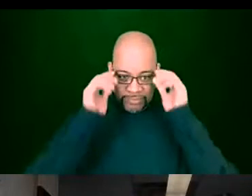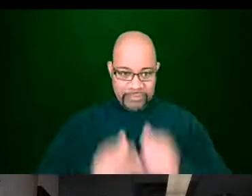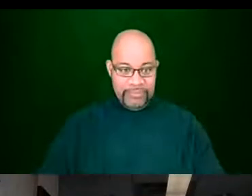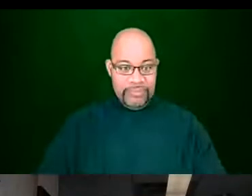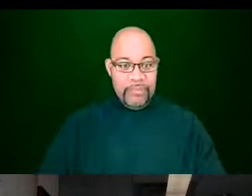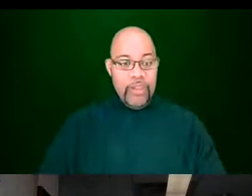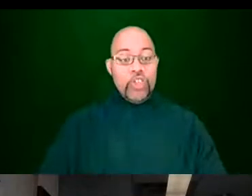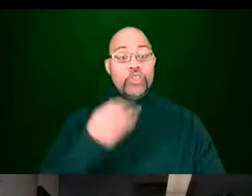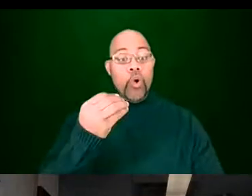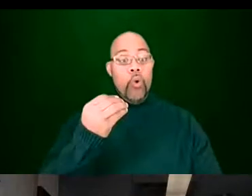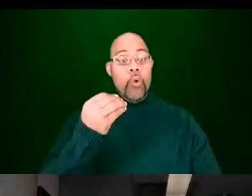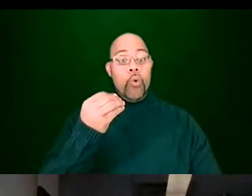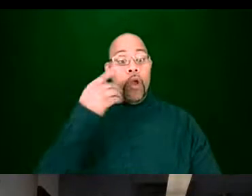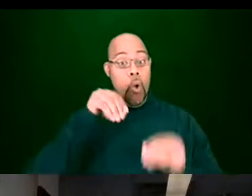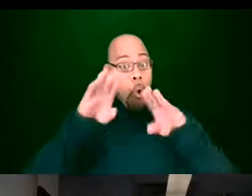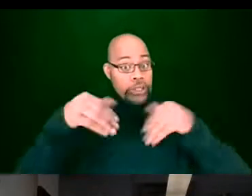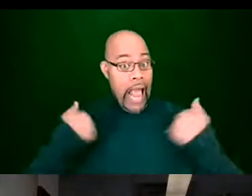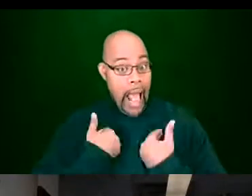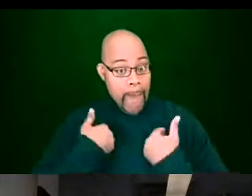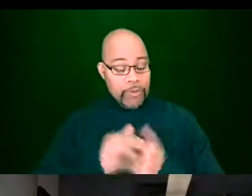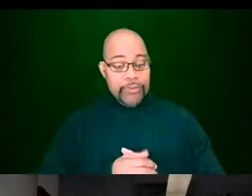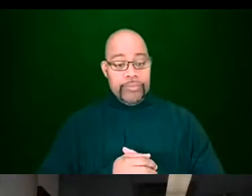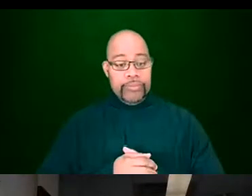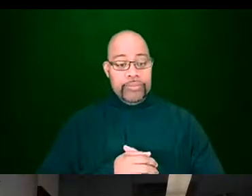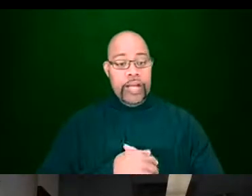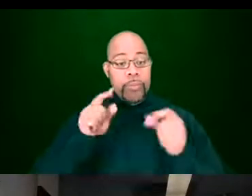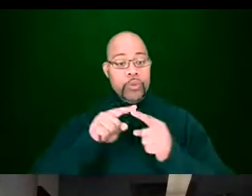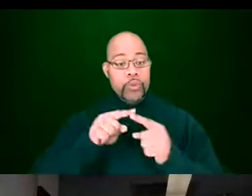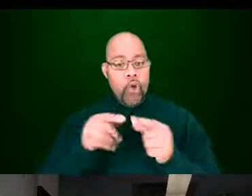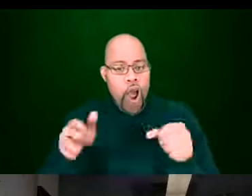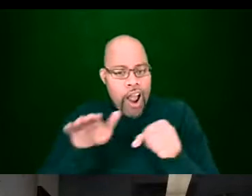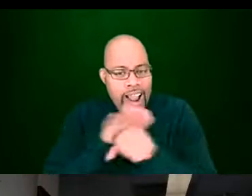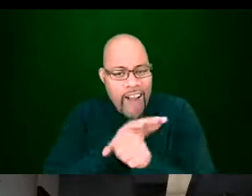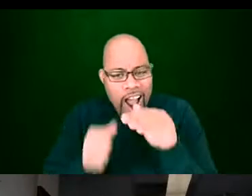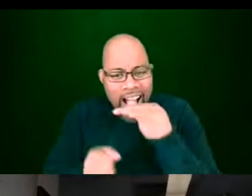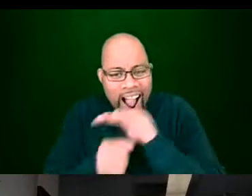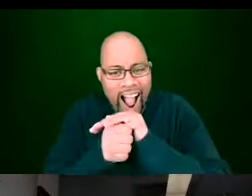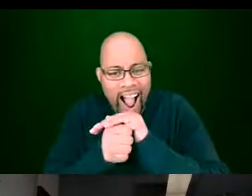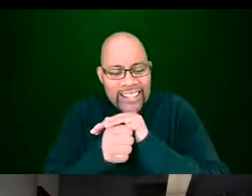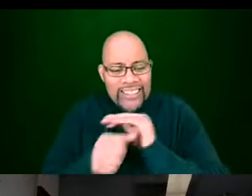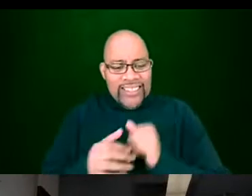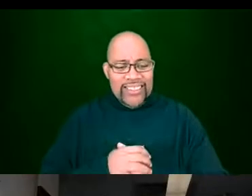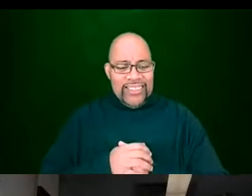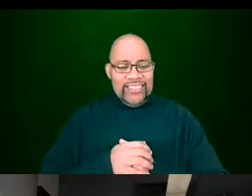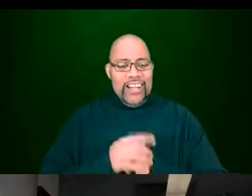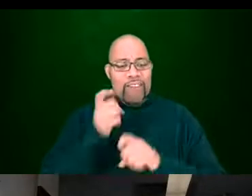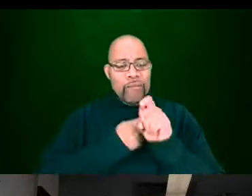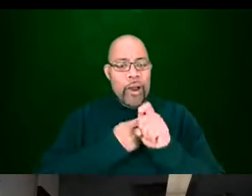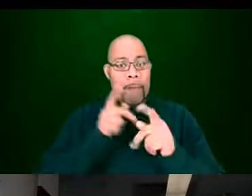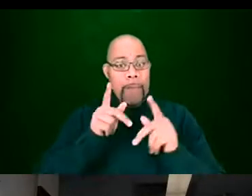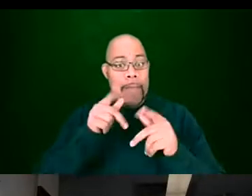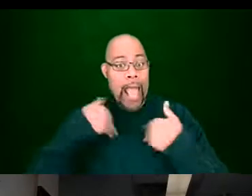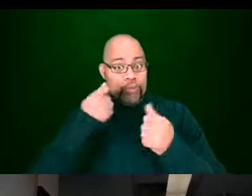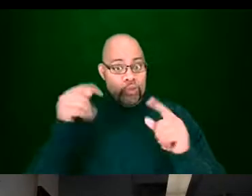Yeah, so if for our ocean animals, being able to camouflage, to be able to hide from their predators